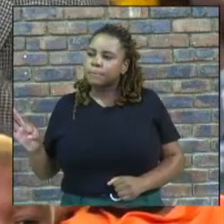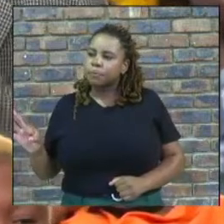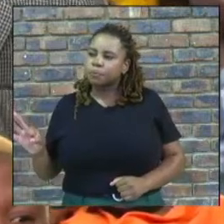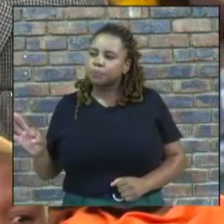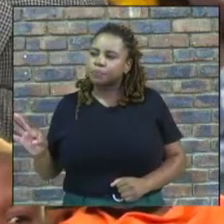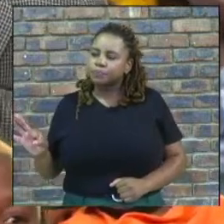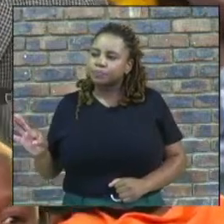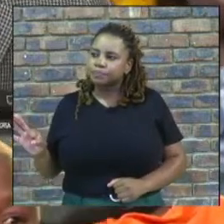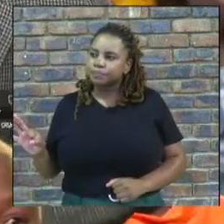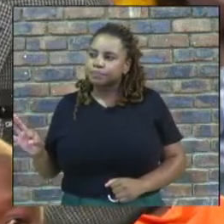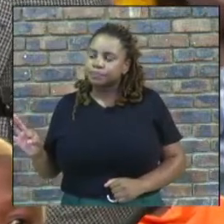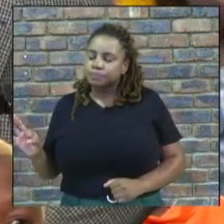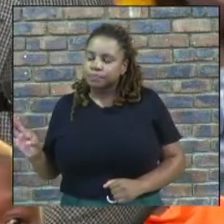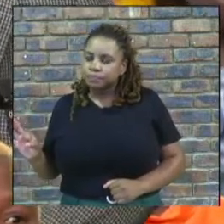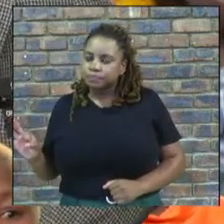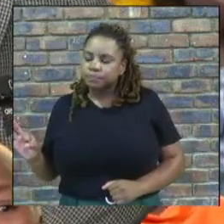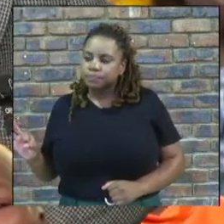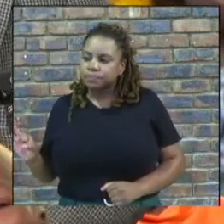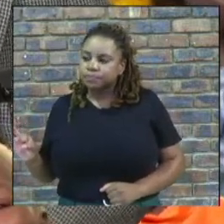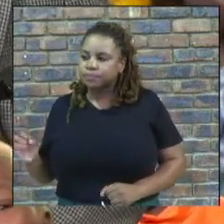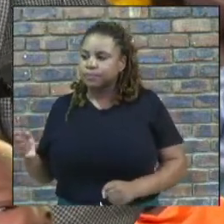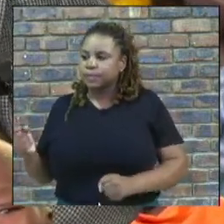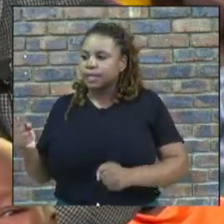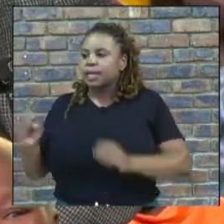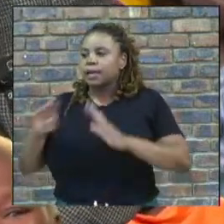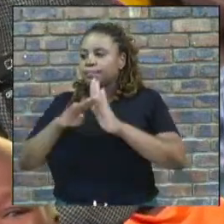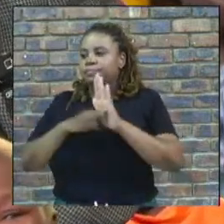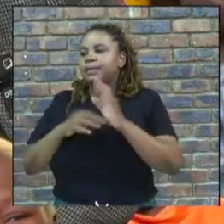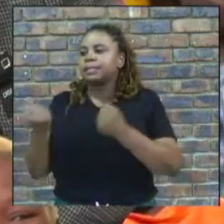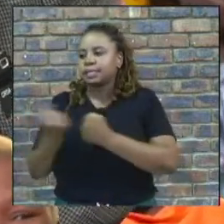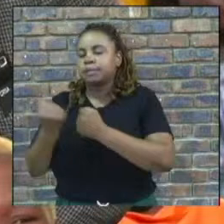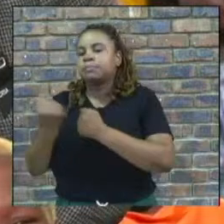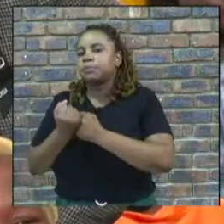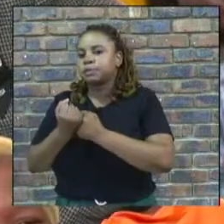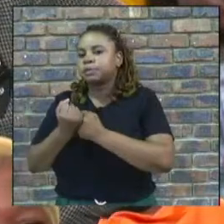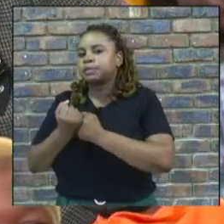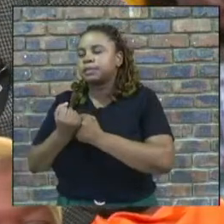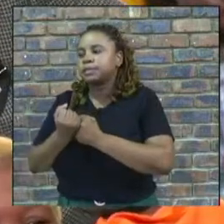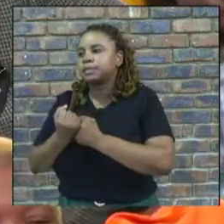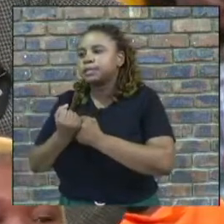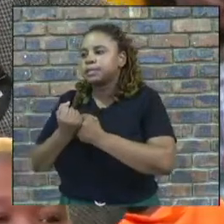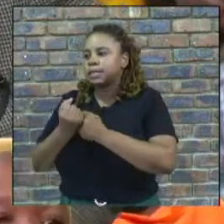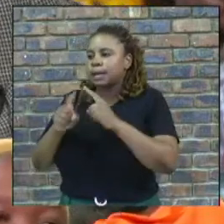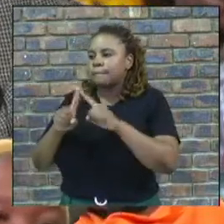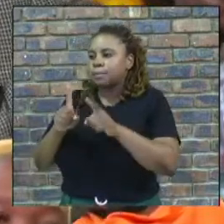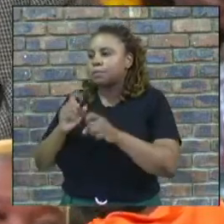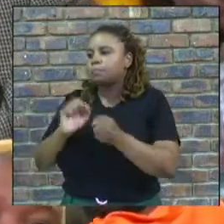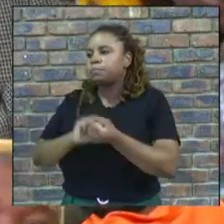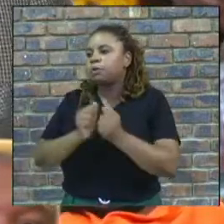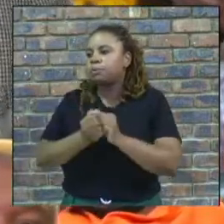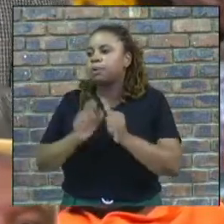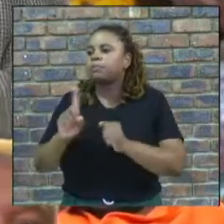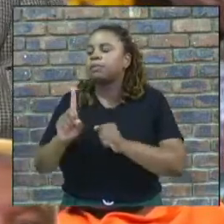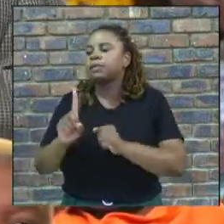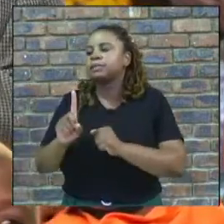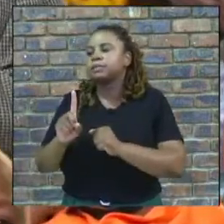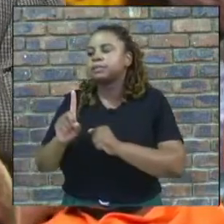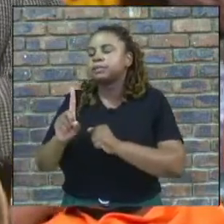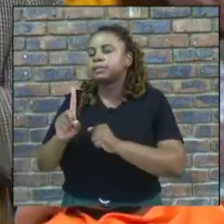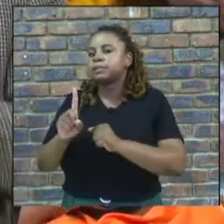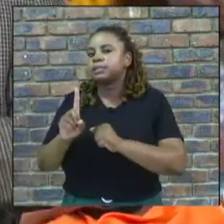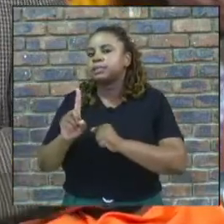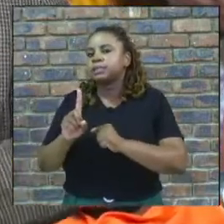ibill siyayisupport. Kodwa okubalulekile ukuthi inkinga ikusese nama stamping blocks towards abantu abamnyama